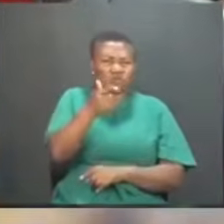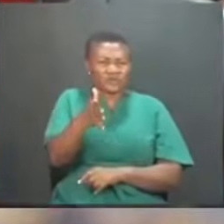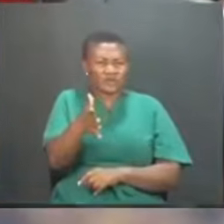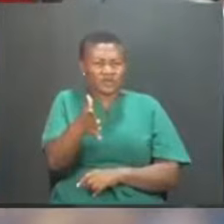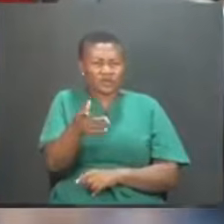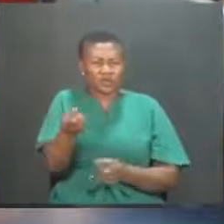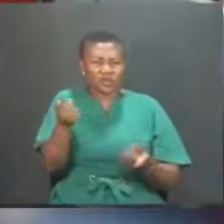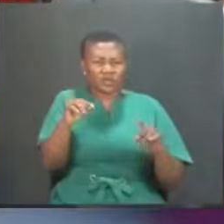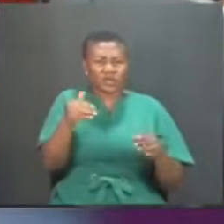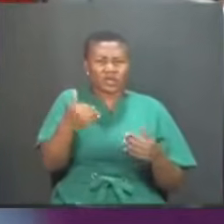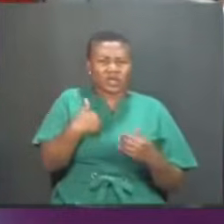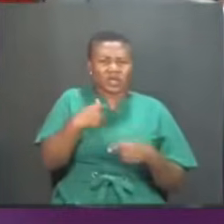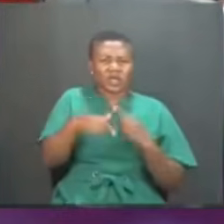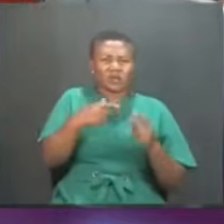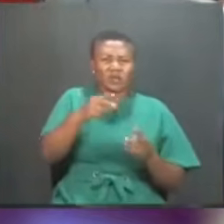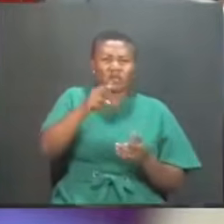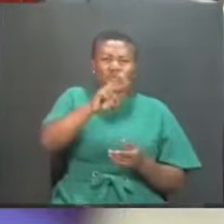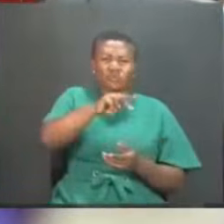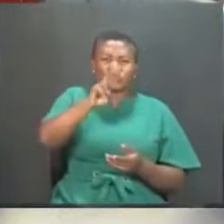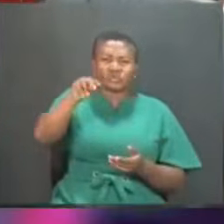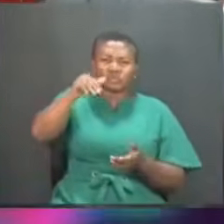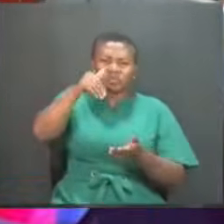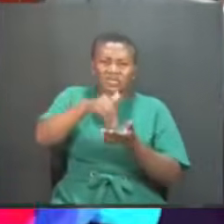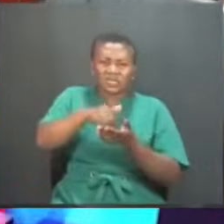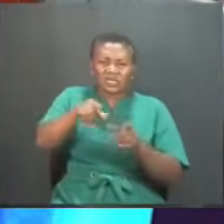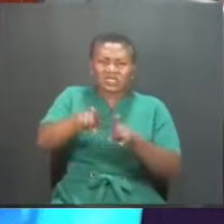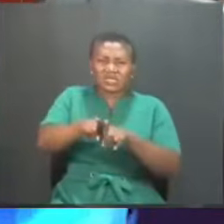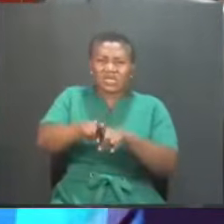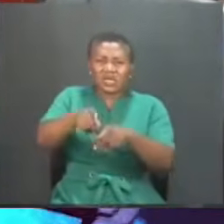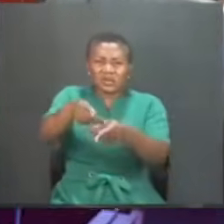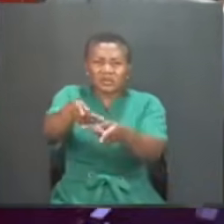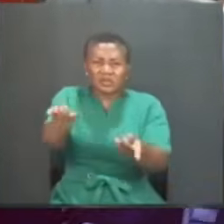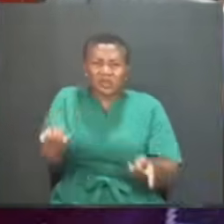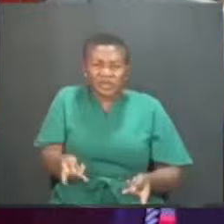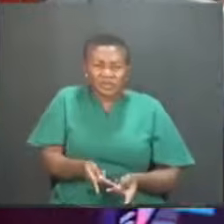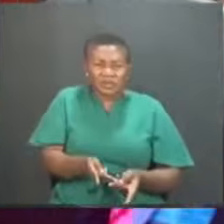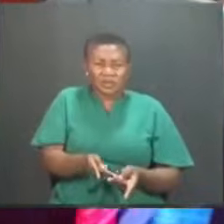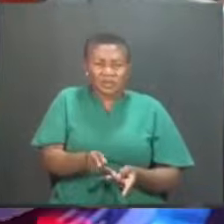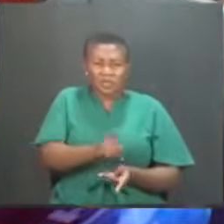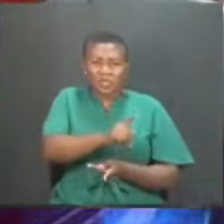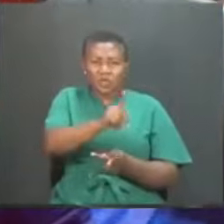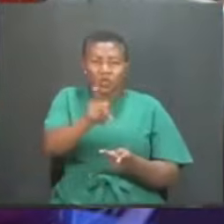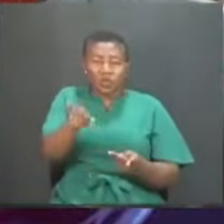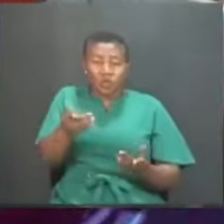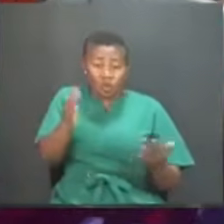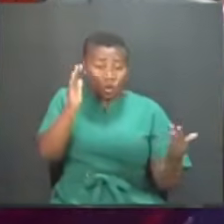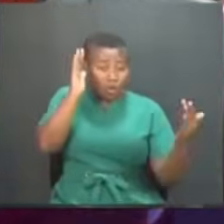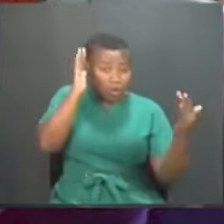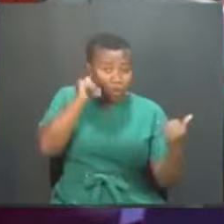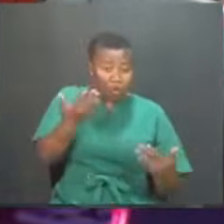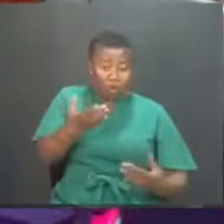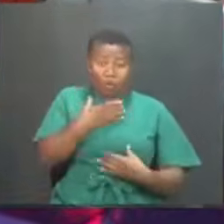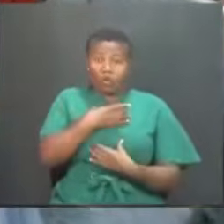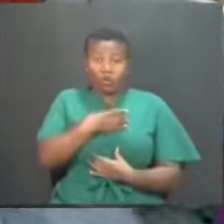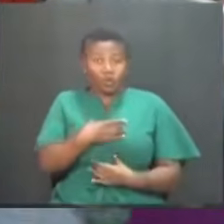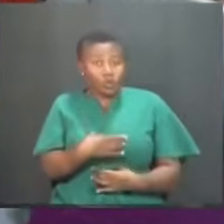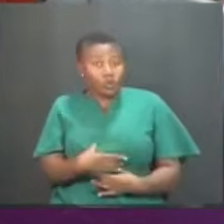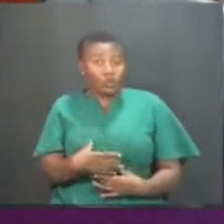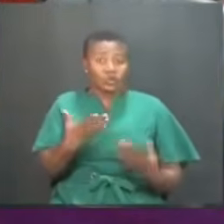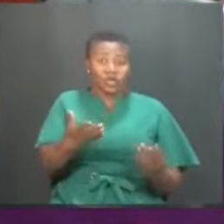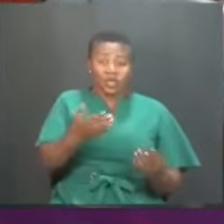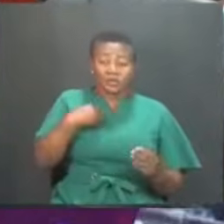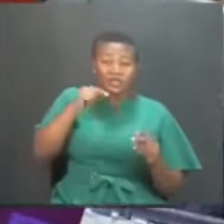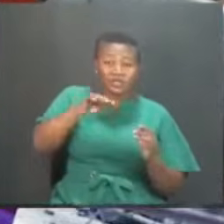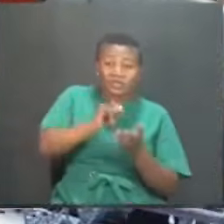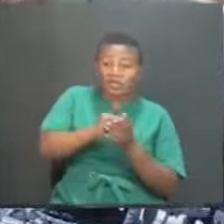over 22,000 people at a particular point, and they are so desperate and not believing that if they don't get this opportunity, there's